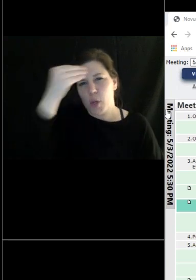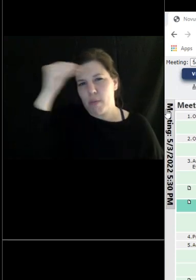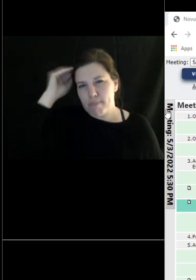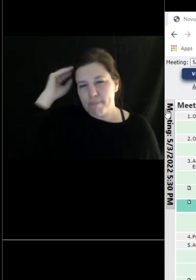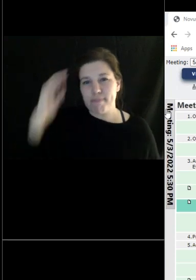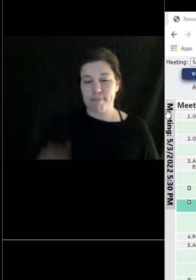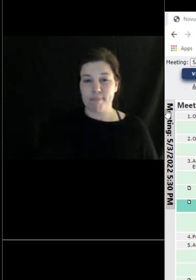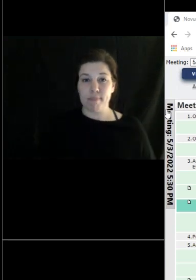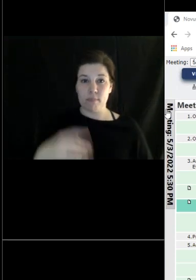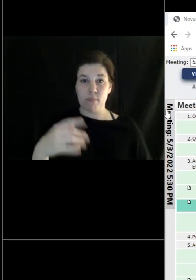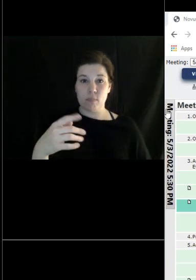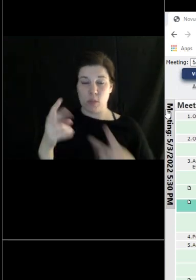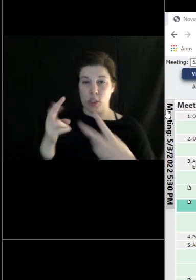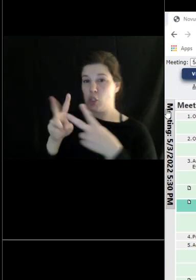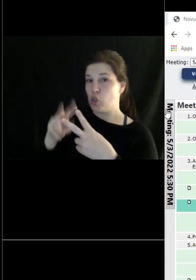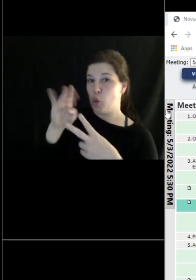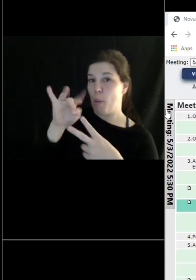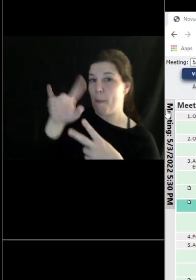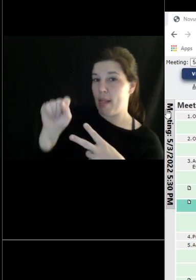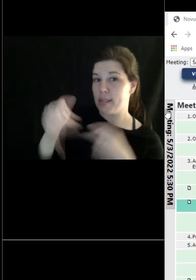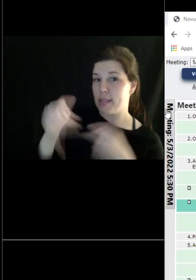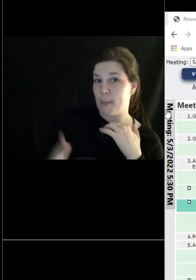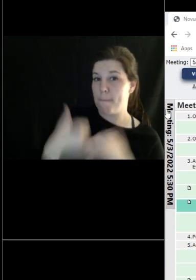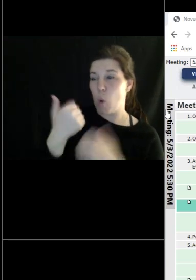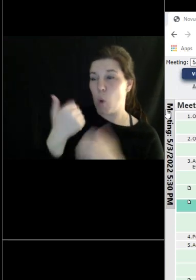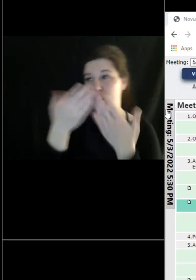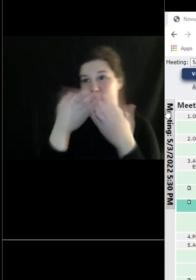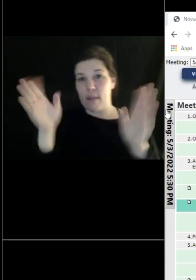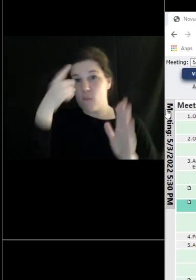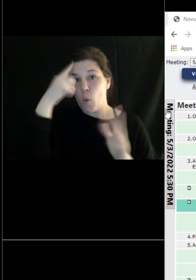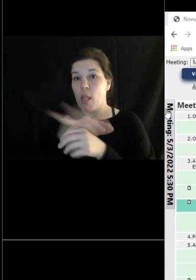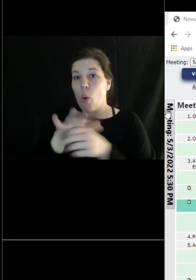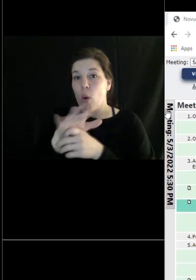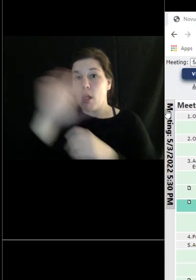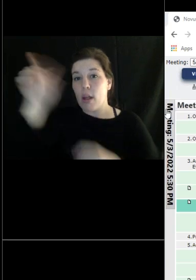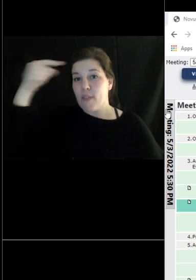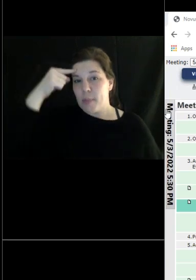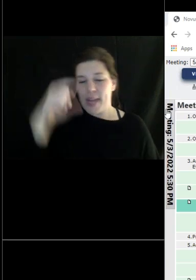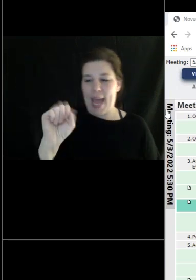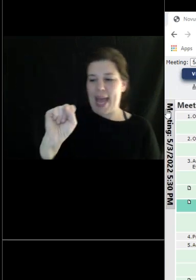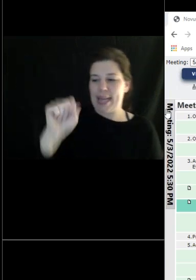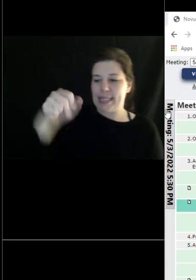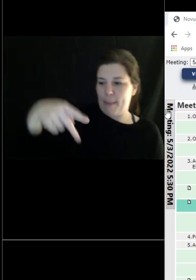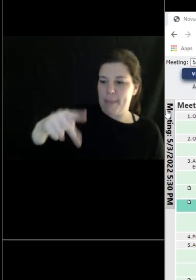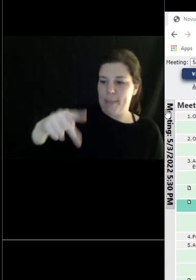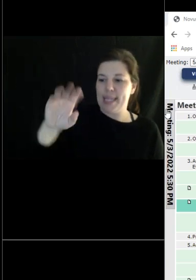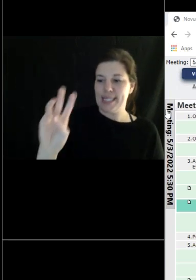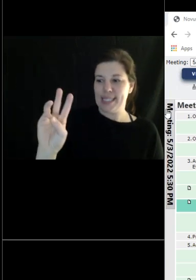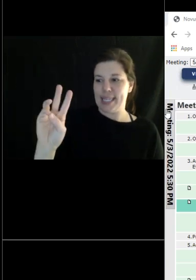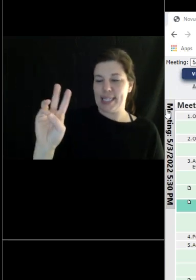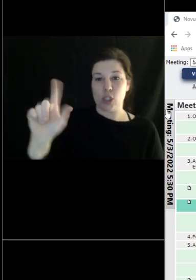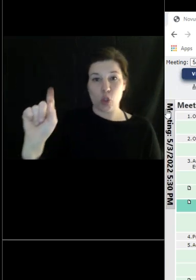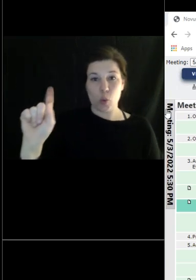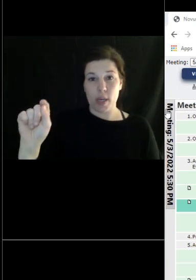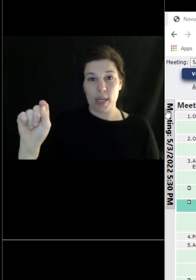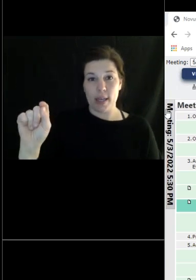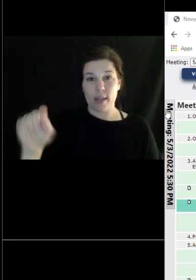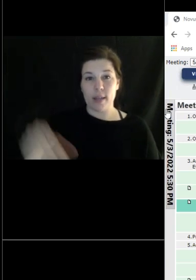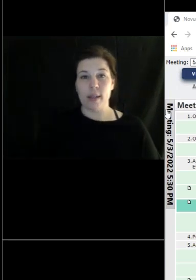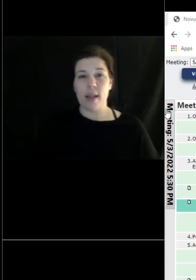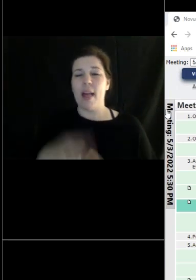the 2 bills most publicized for local governments was SB 620, 569, which is the local business damages